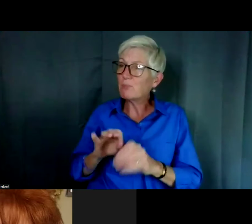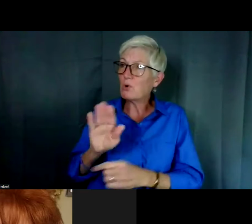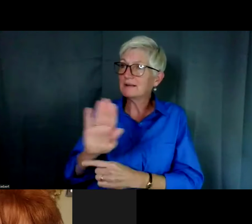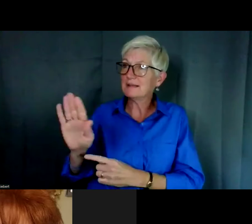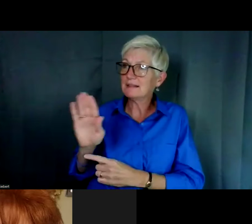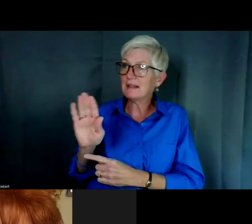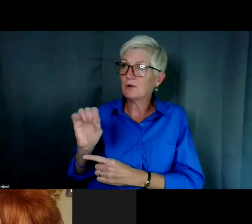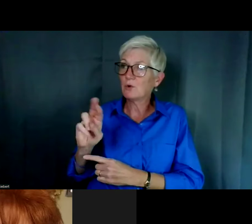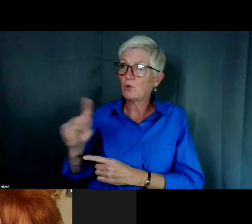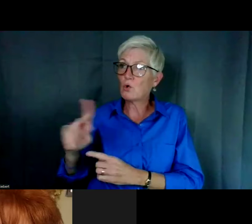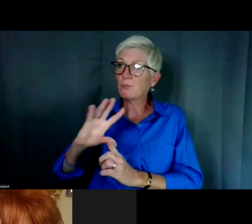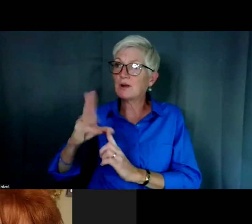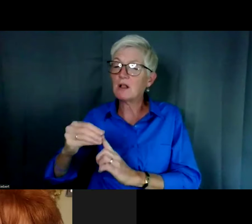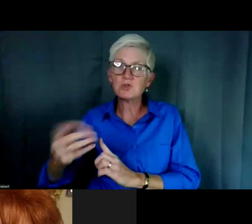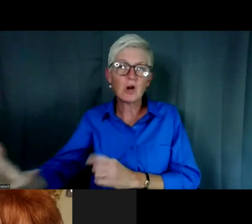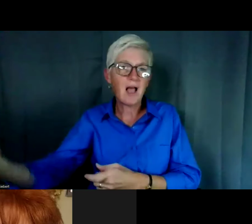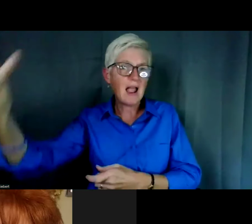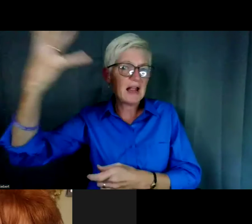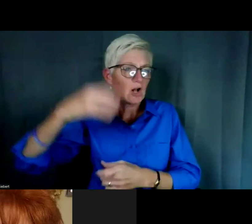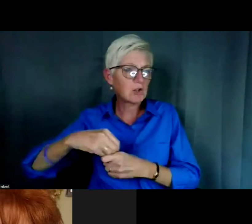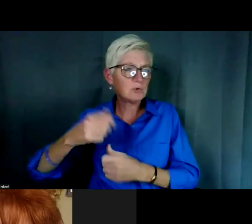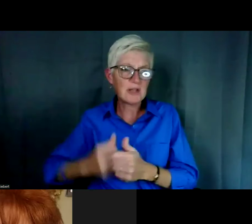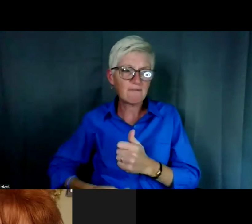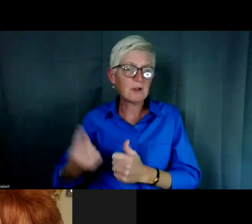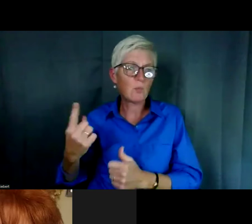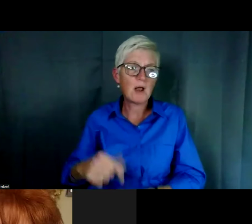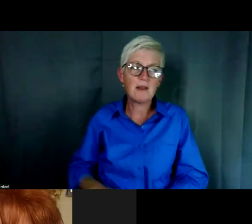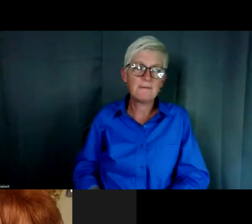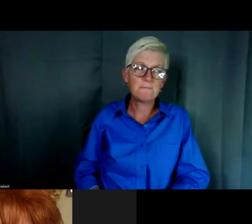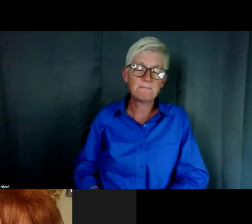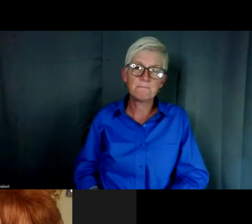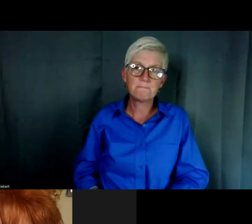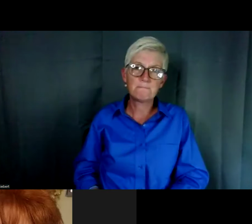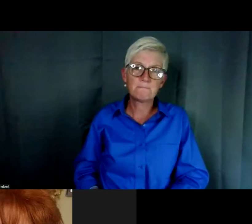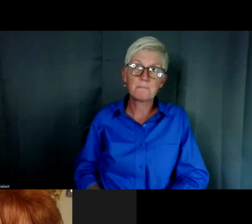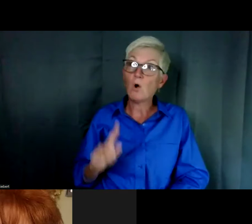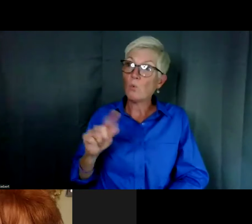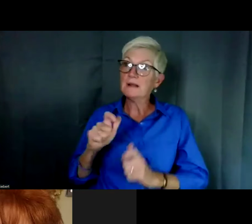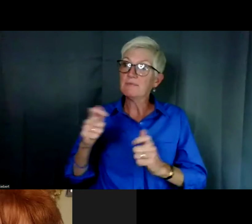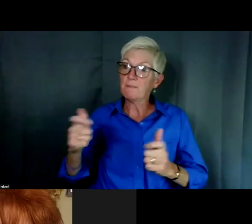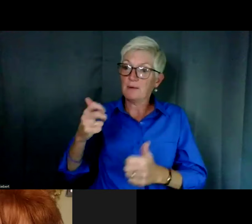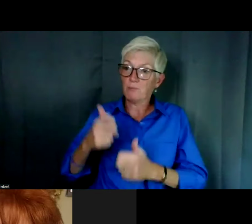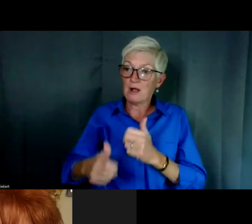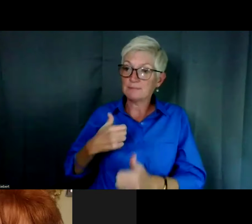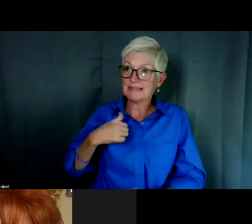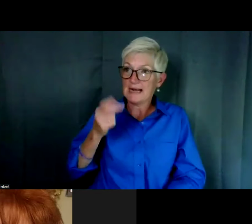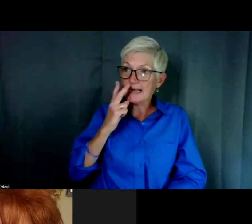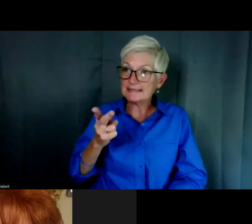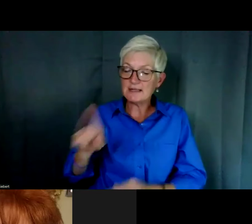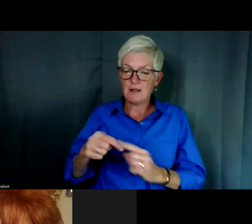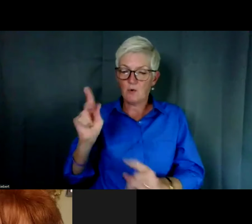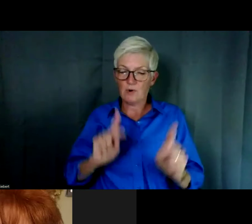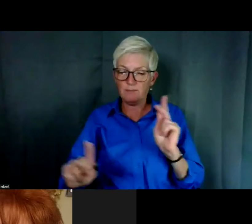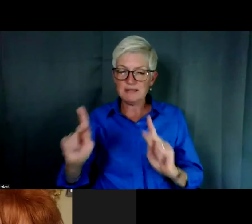is inclusive to everybody. And one of the big issues that I see is that when people